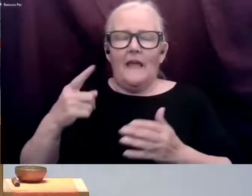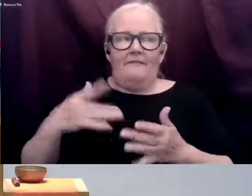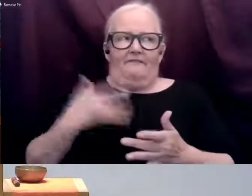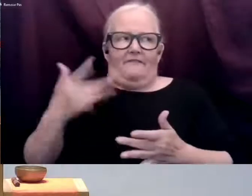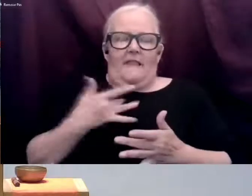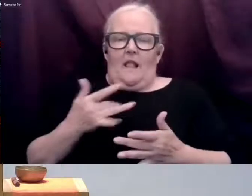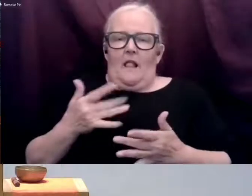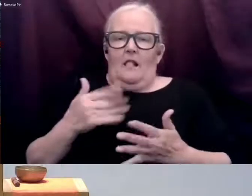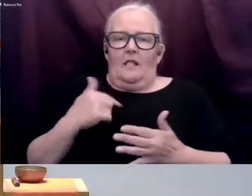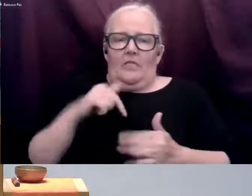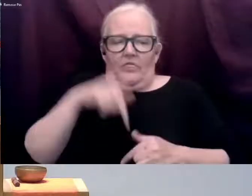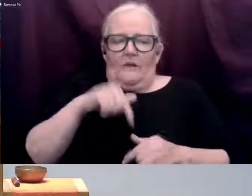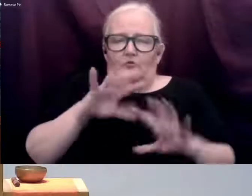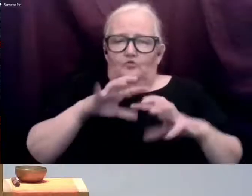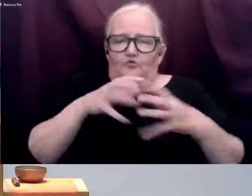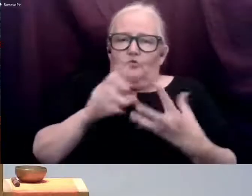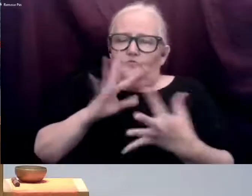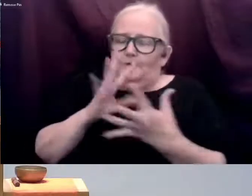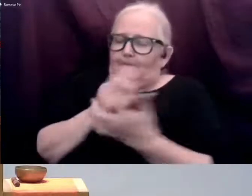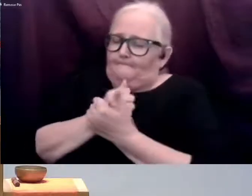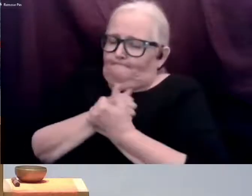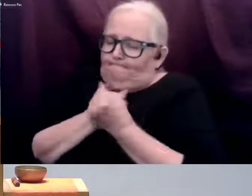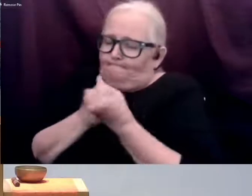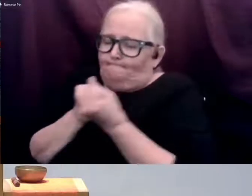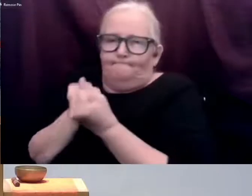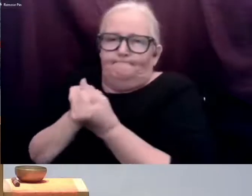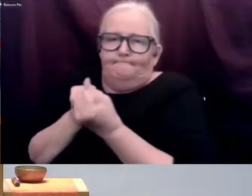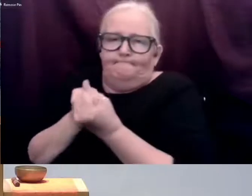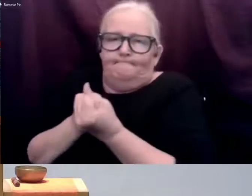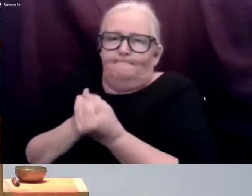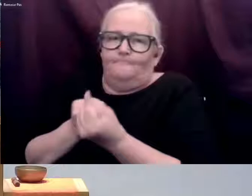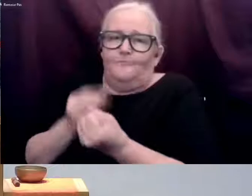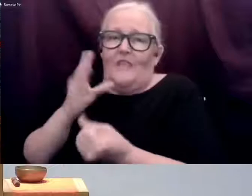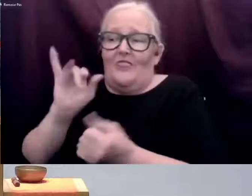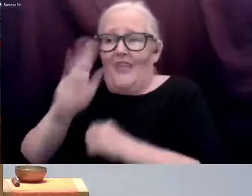and the love that never lets any of us go.